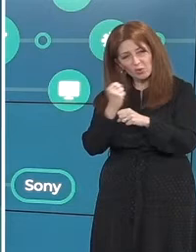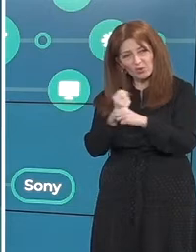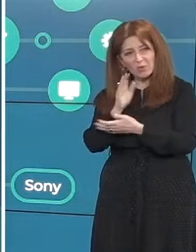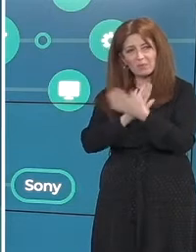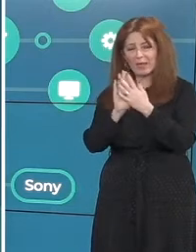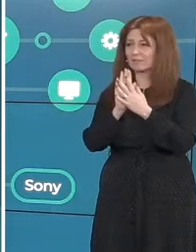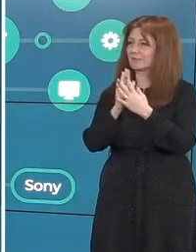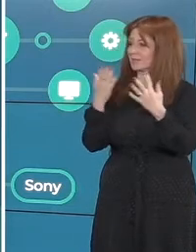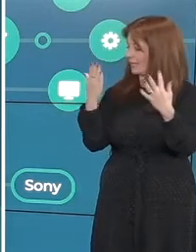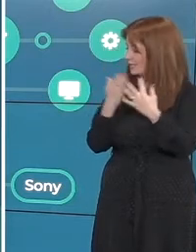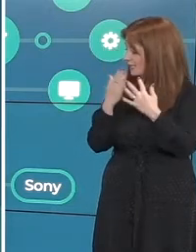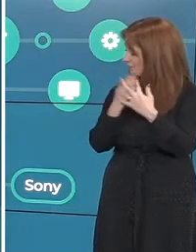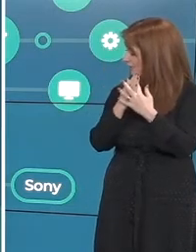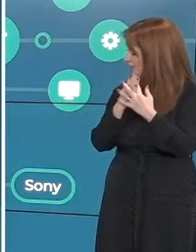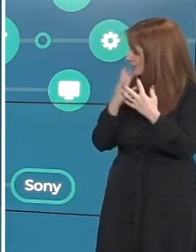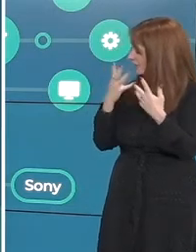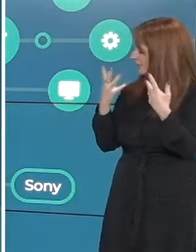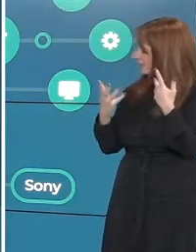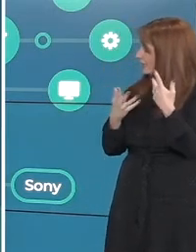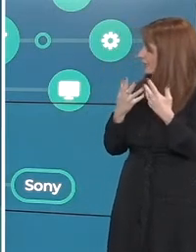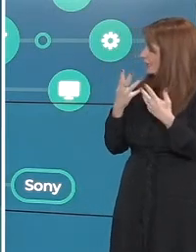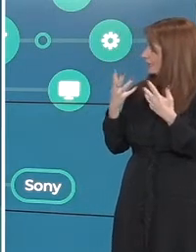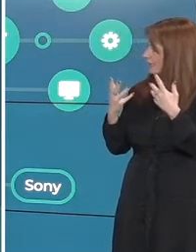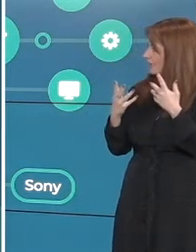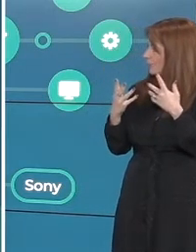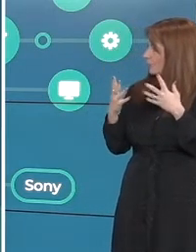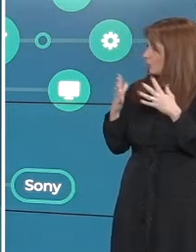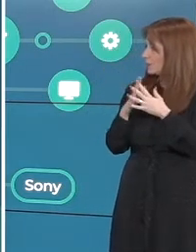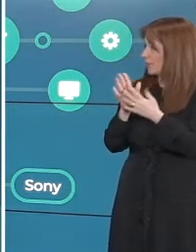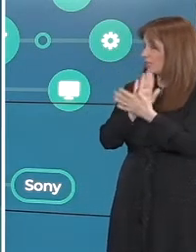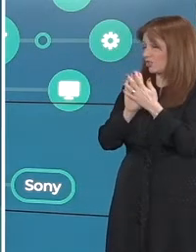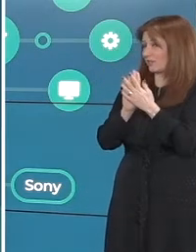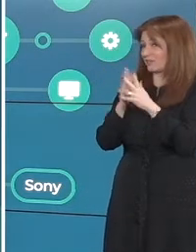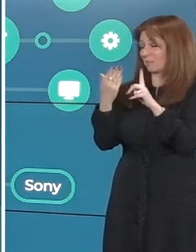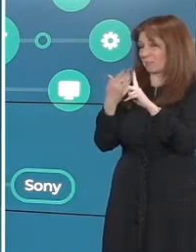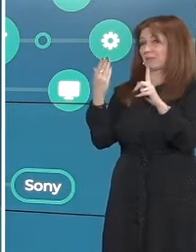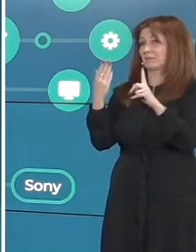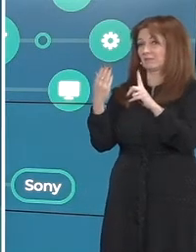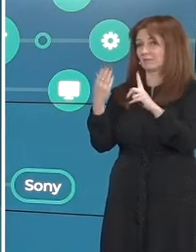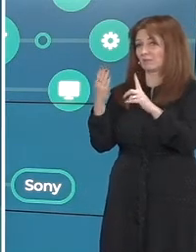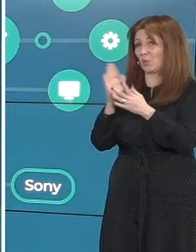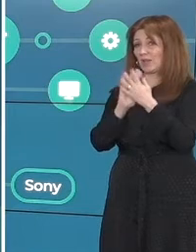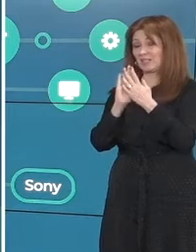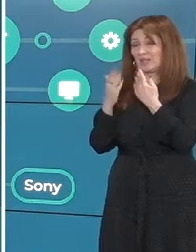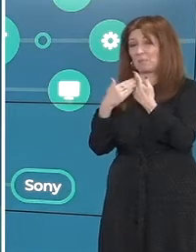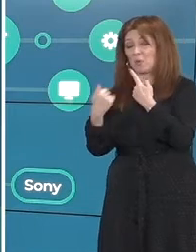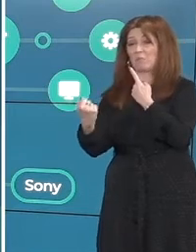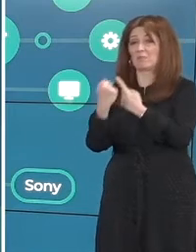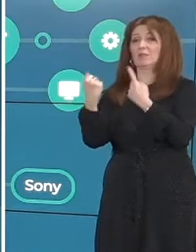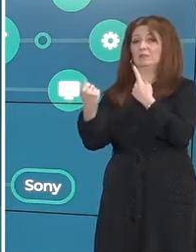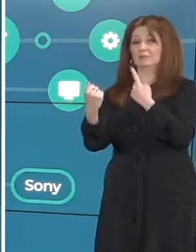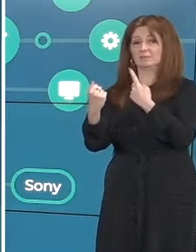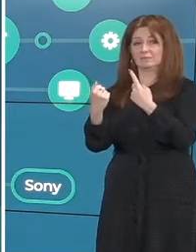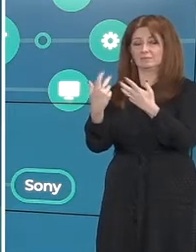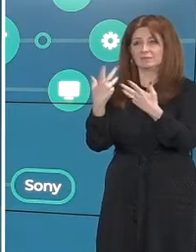Awareness Day to be, you know, just as impactful, or even in some cases far more impactful, when you can